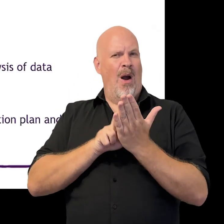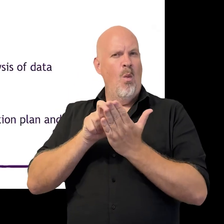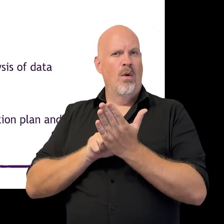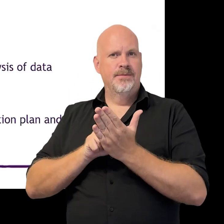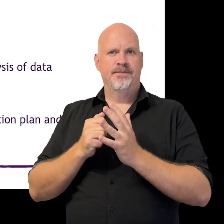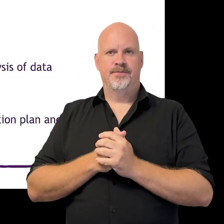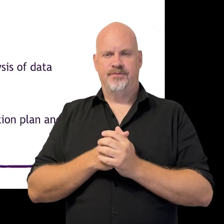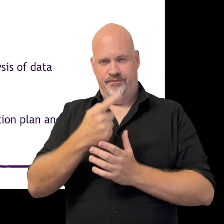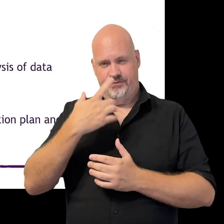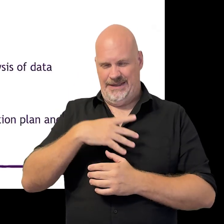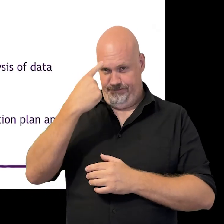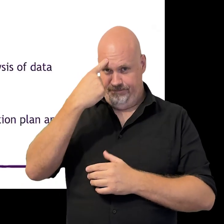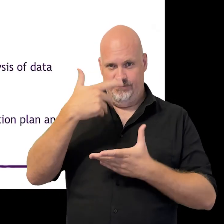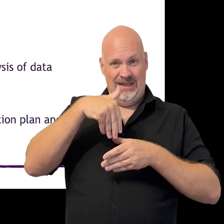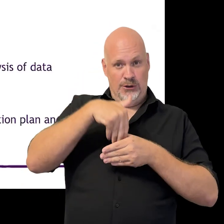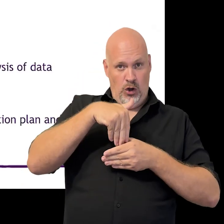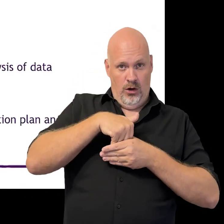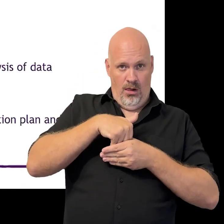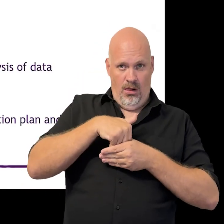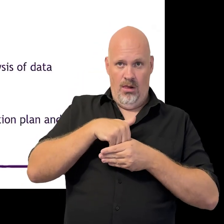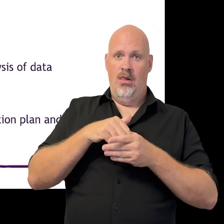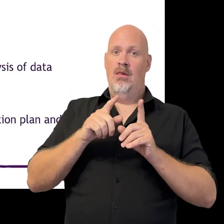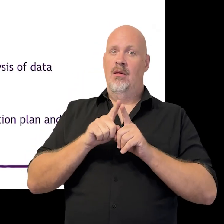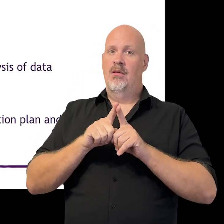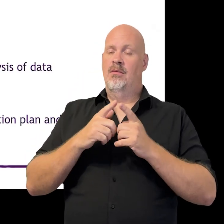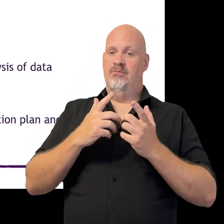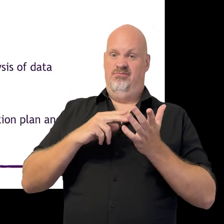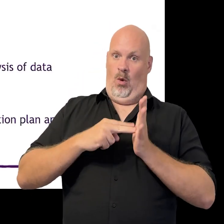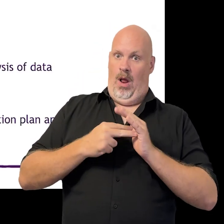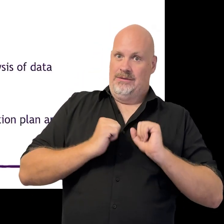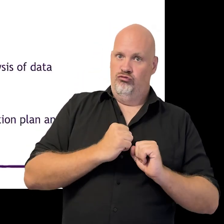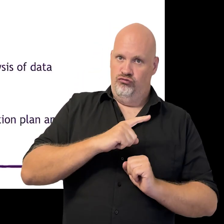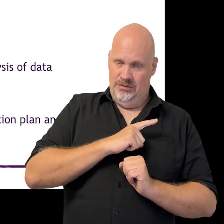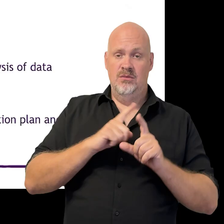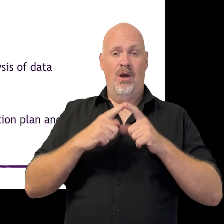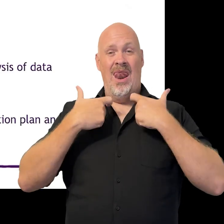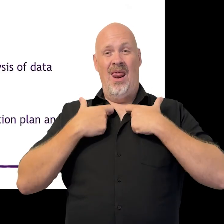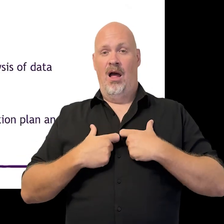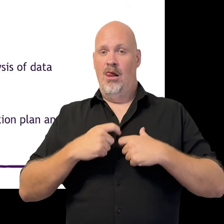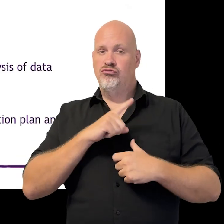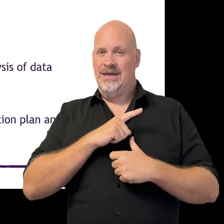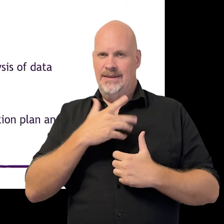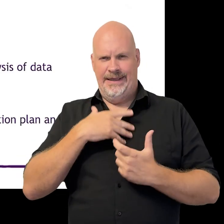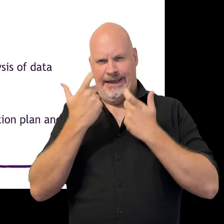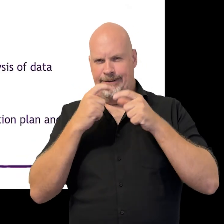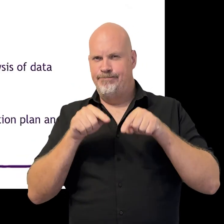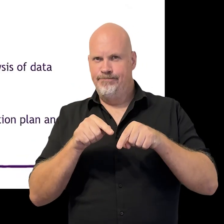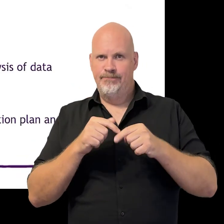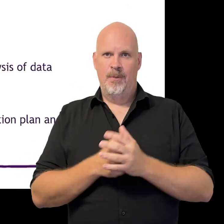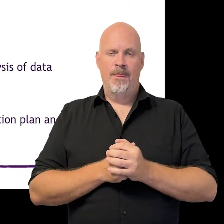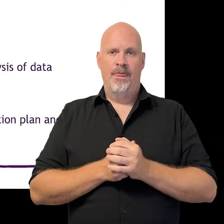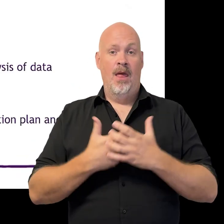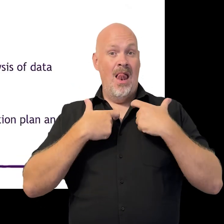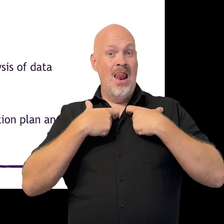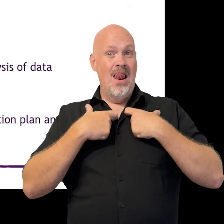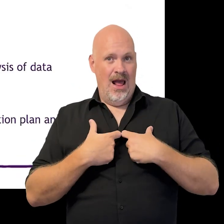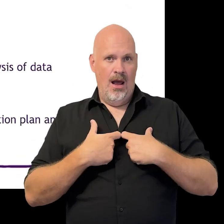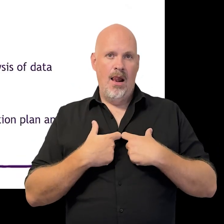develop a set of research questions which will actually help then create focus to your own